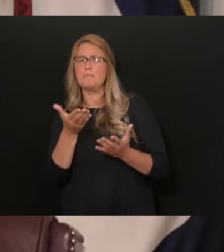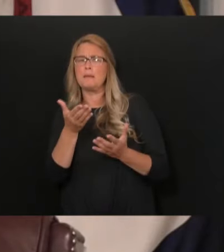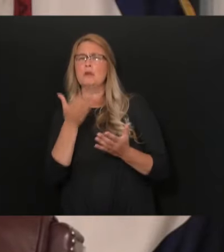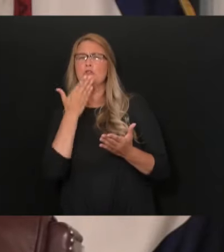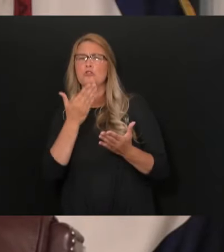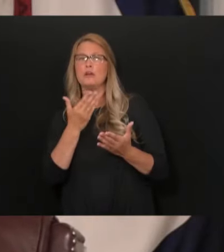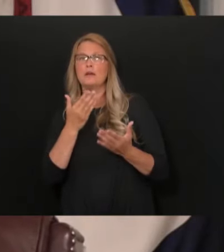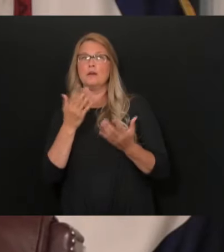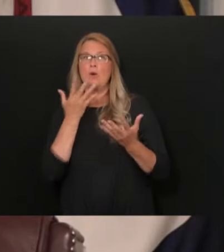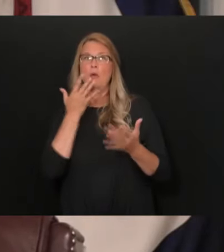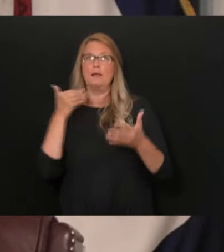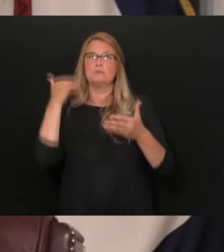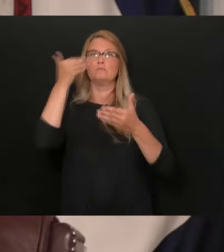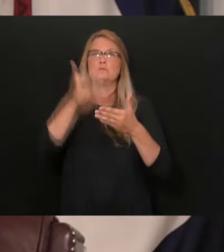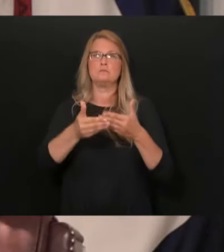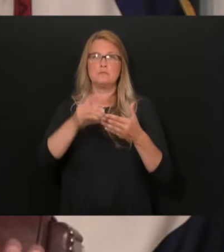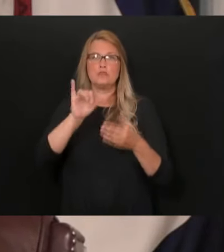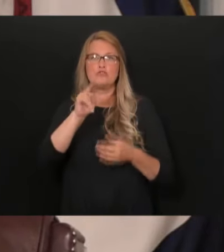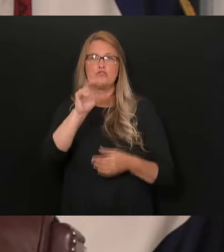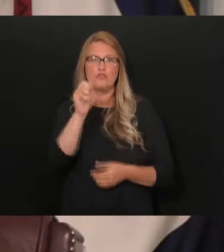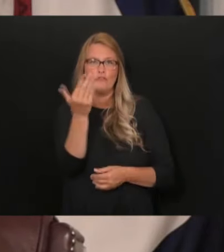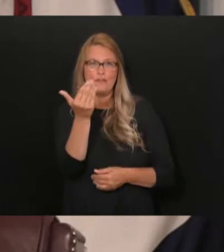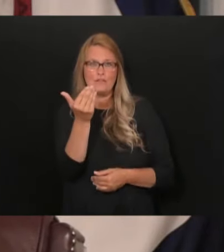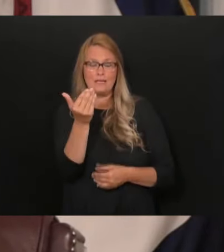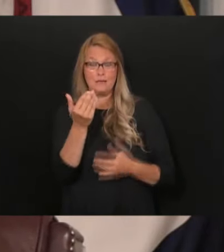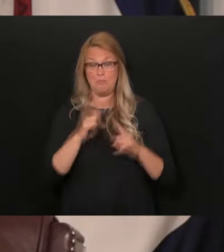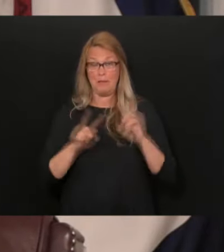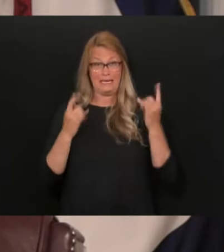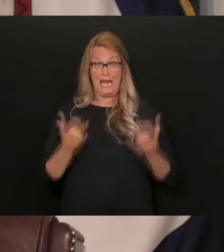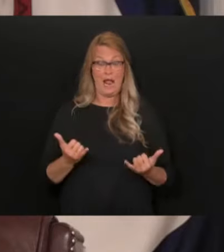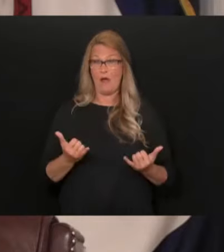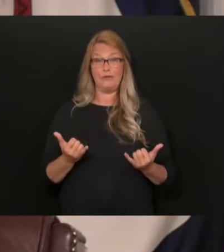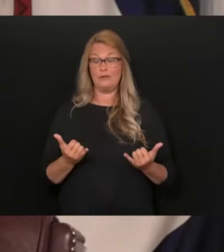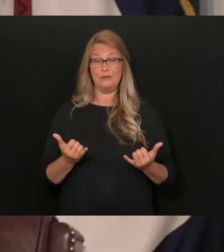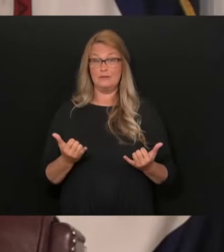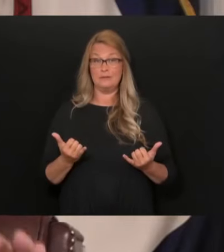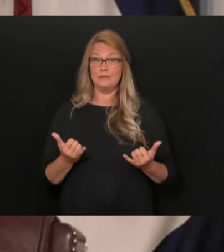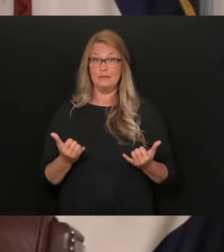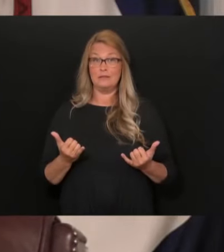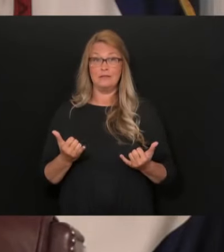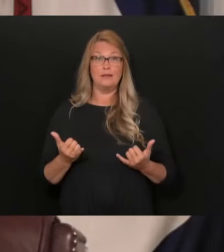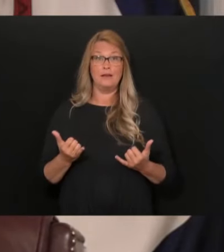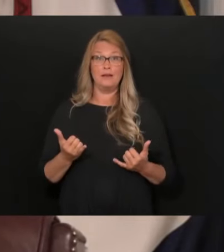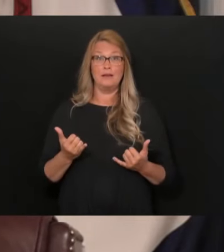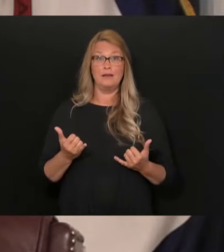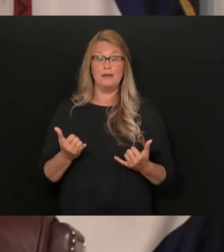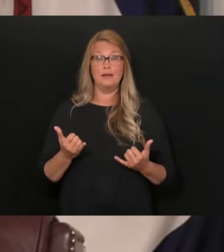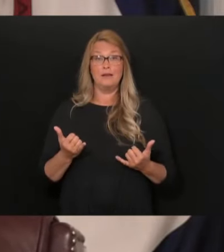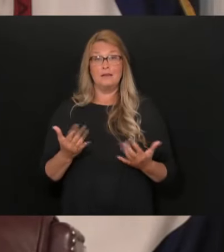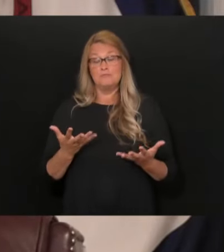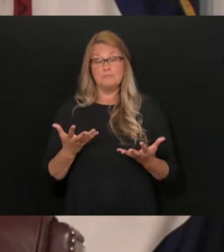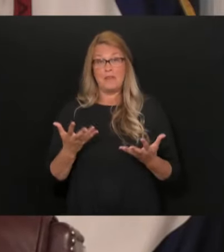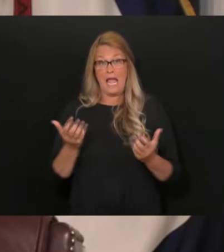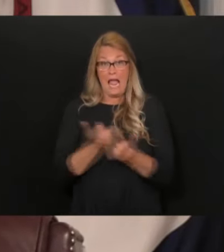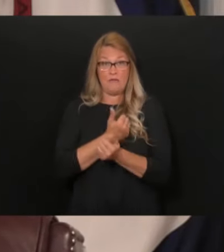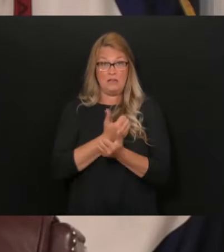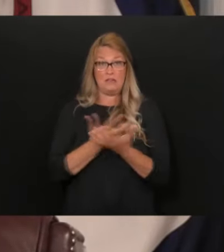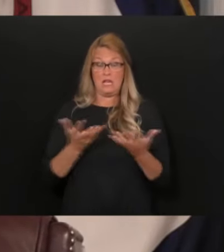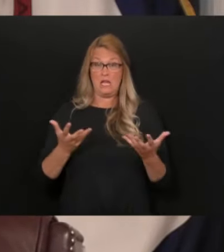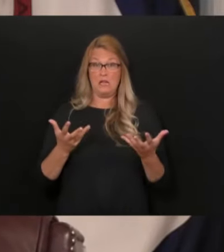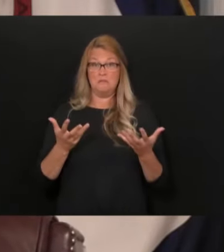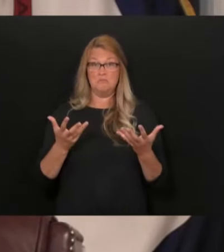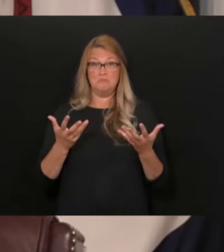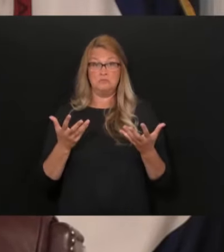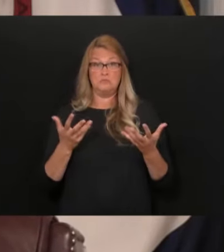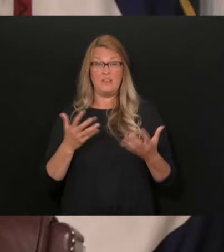And now, without any question whatsoever, unless the whole world blows up tomorrow and everything,